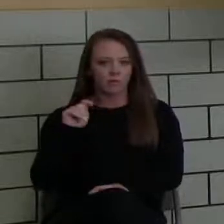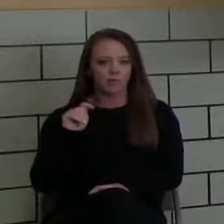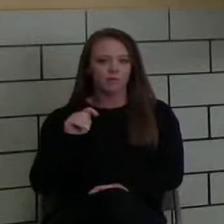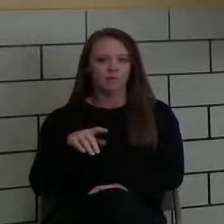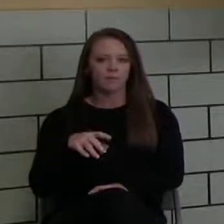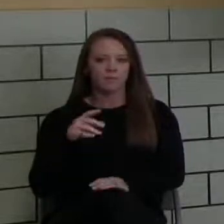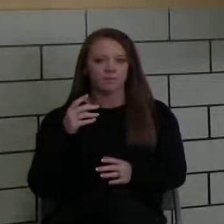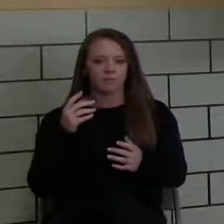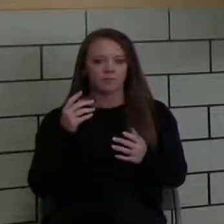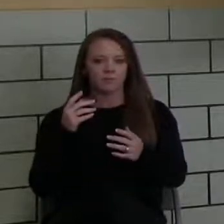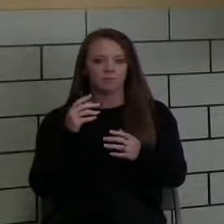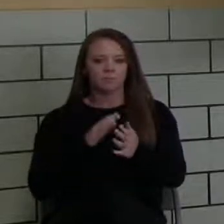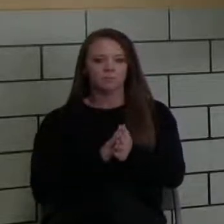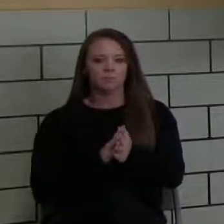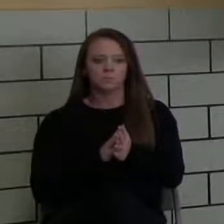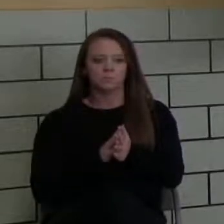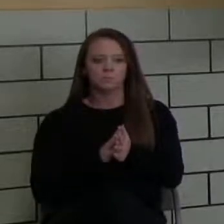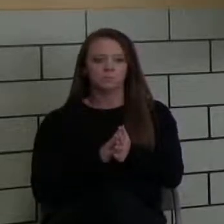there.